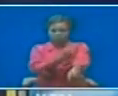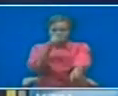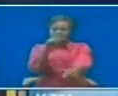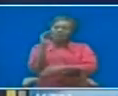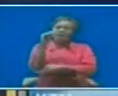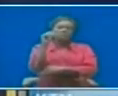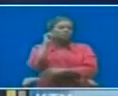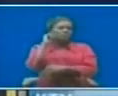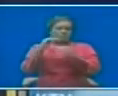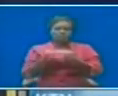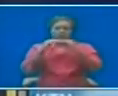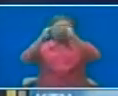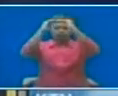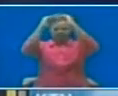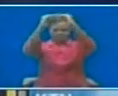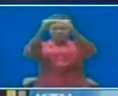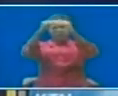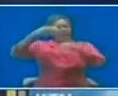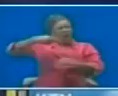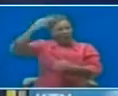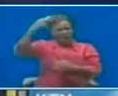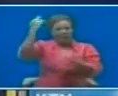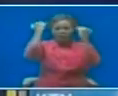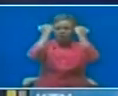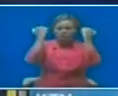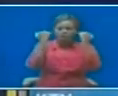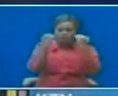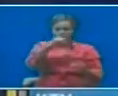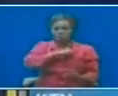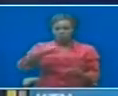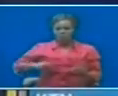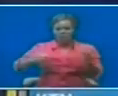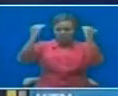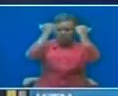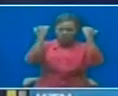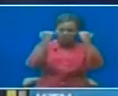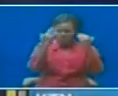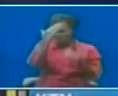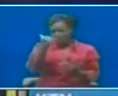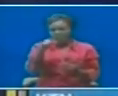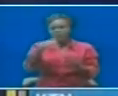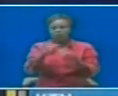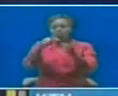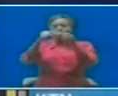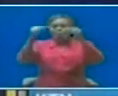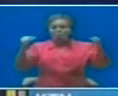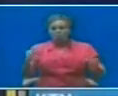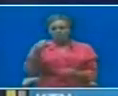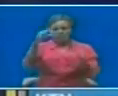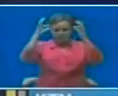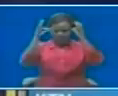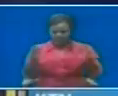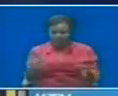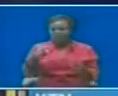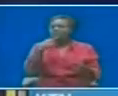Attorney General, now moved to the highest court in the land, the Supreme Court, to contest that particular ruling by the High Court. They